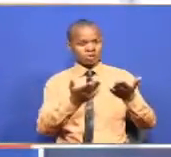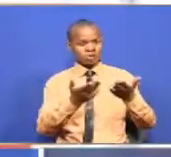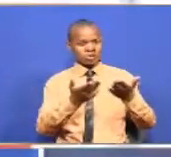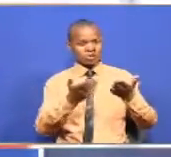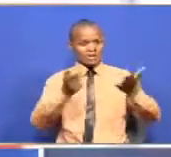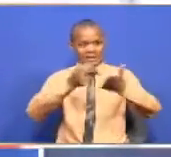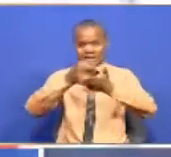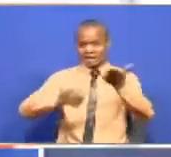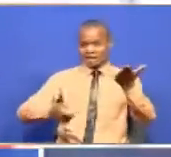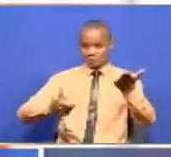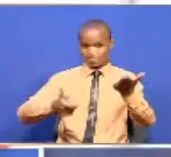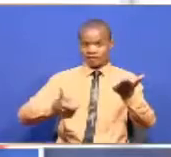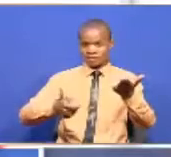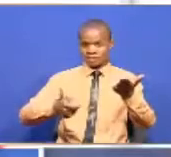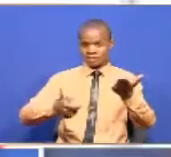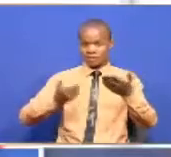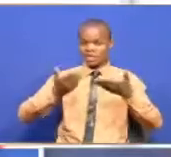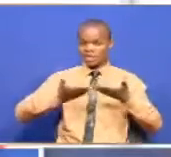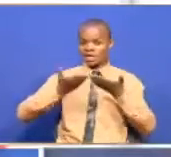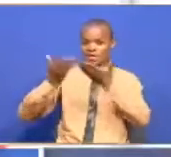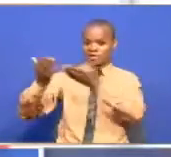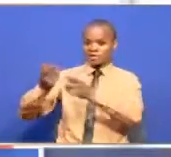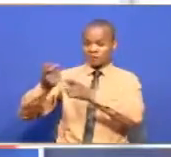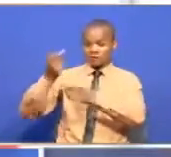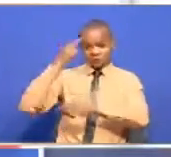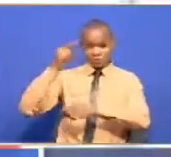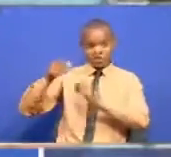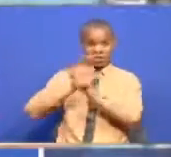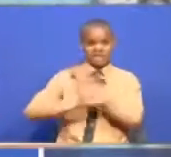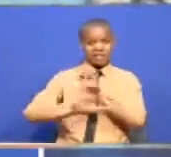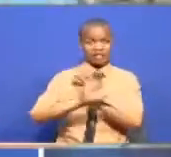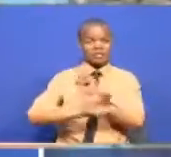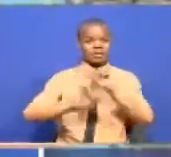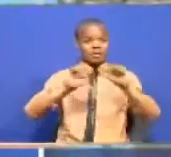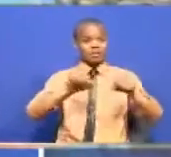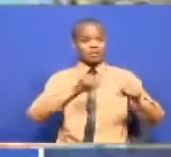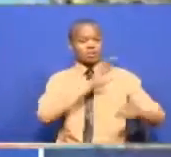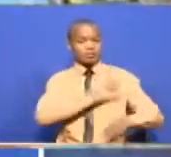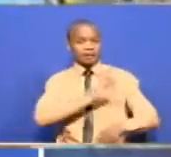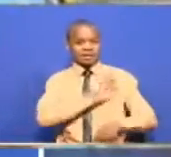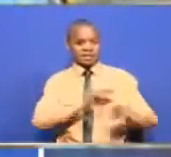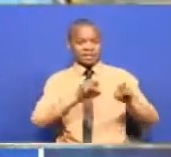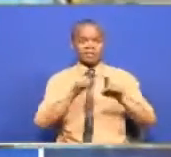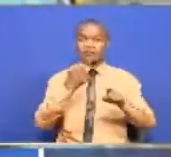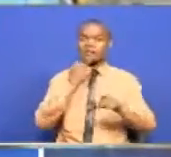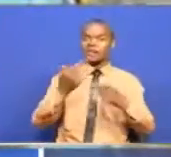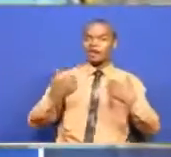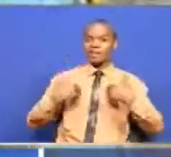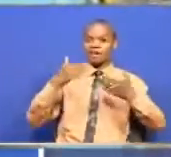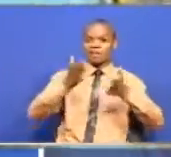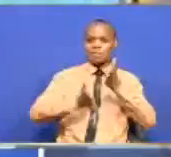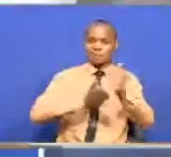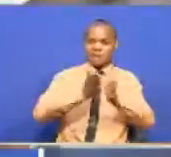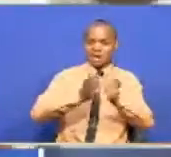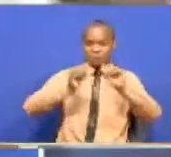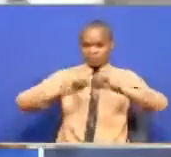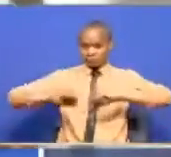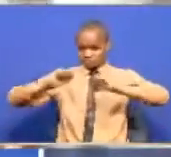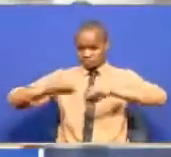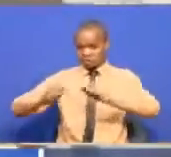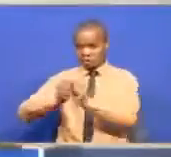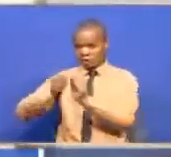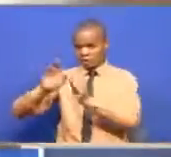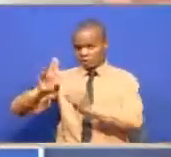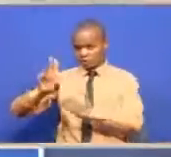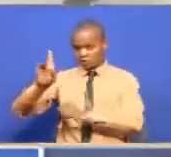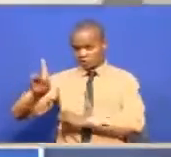revenue, export revenue for the country is amazing. She said there are plans to have similar trade negotiations with the UK after